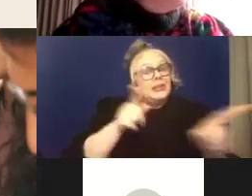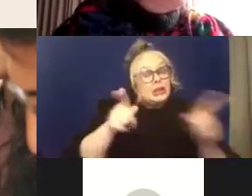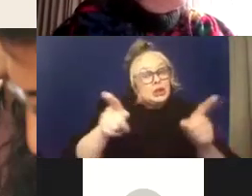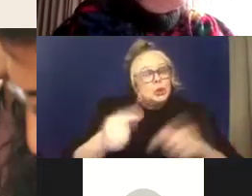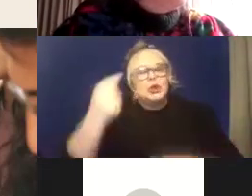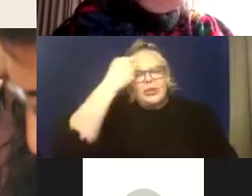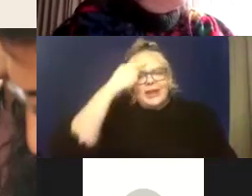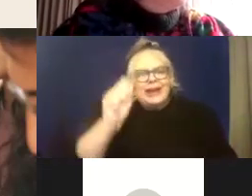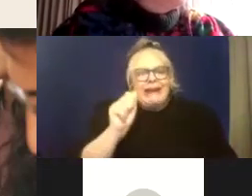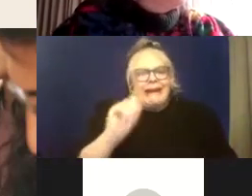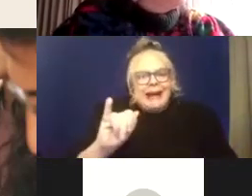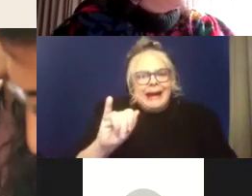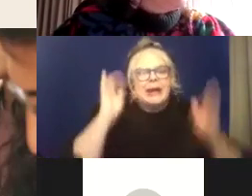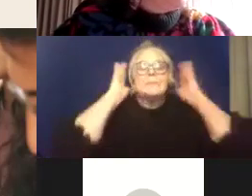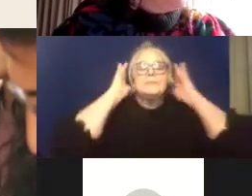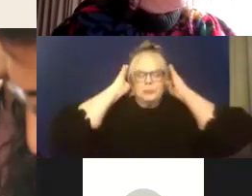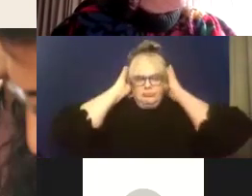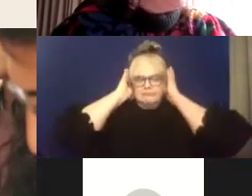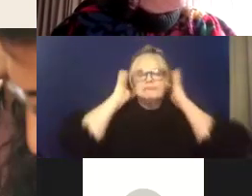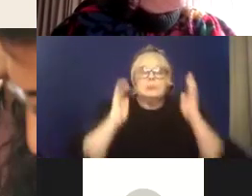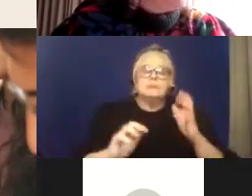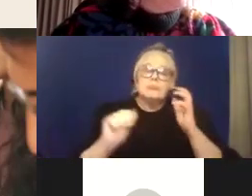This is Angie again.